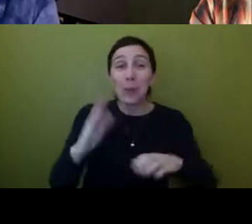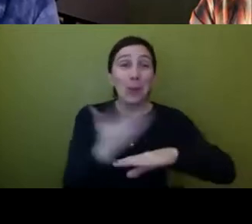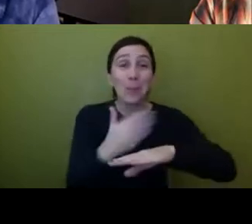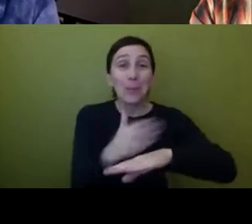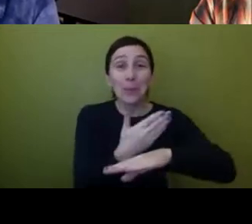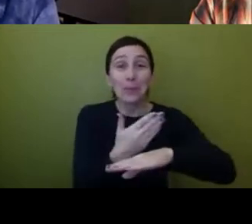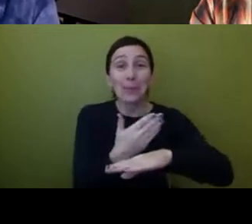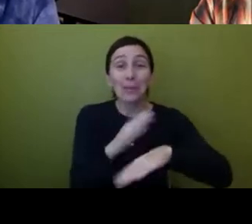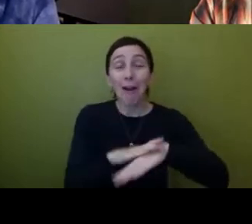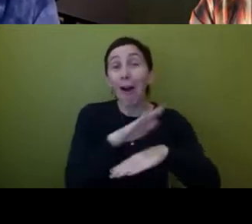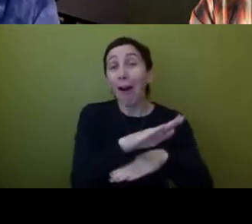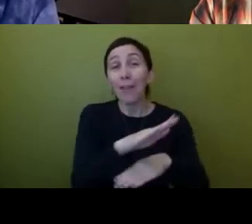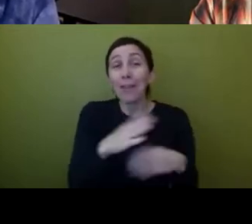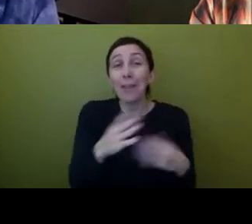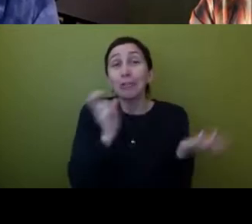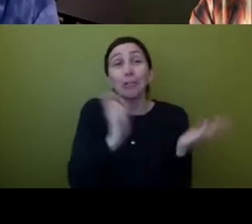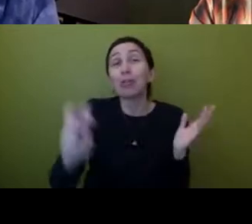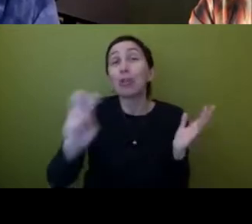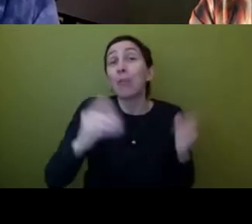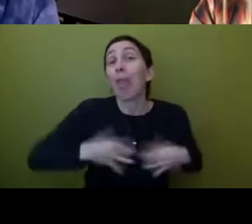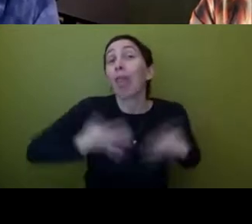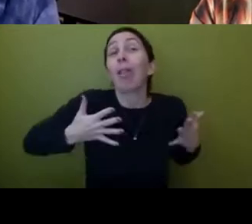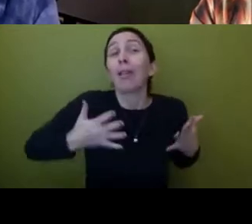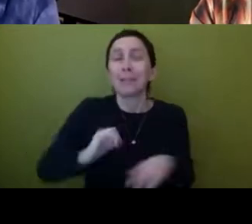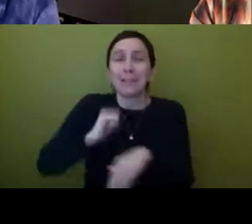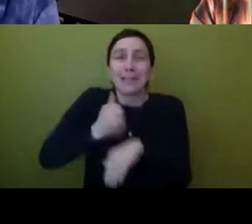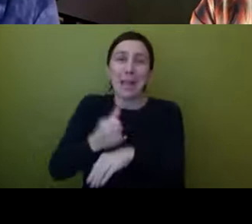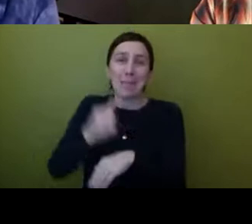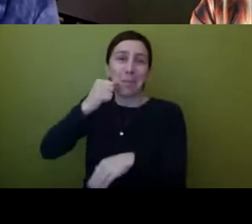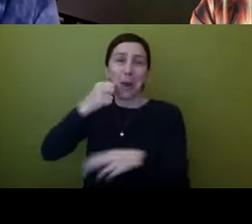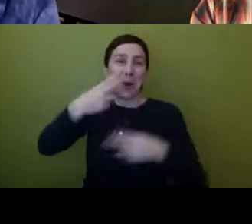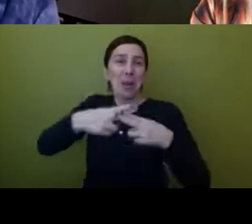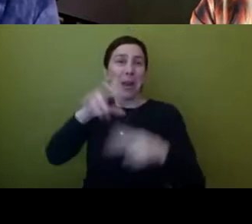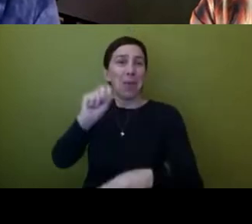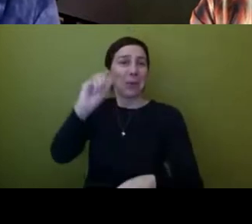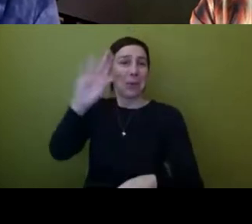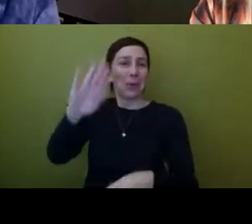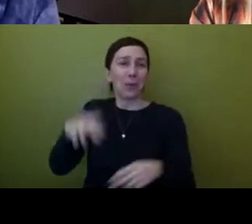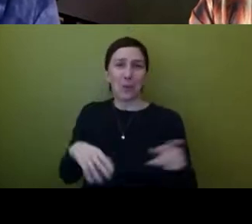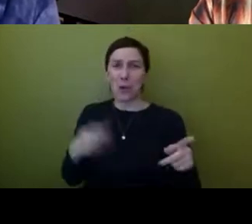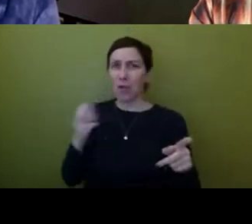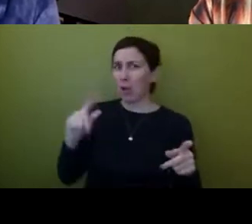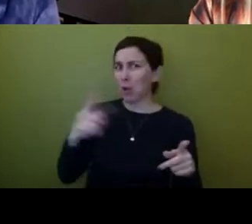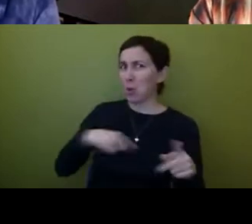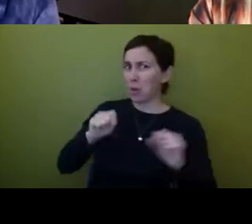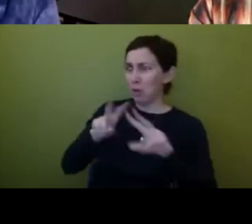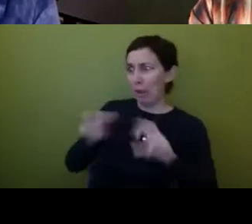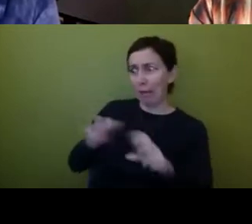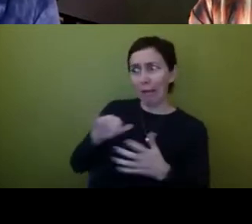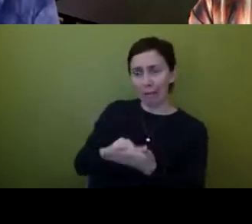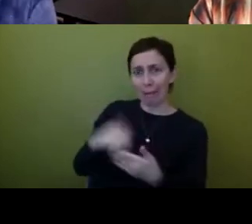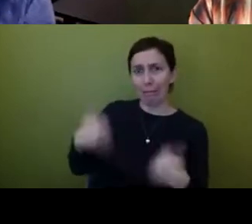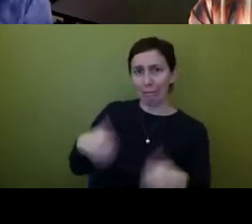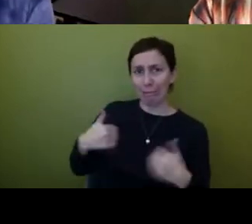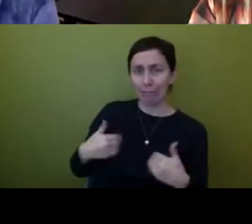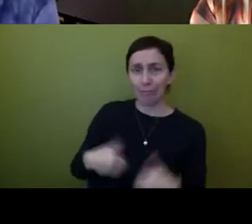vision quest um so a lot to unpack there um absolutely jeff